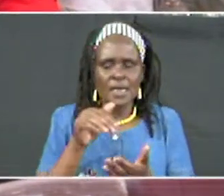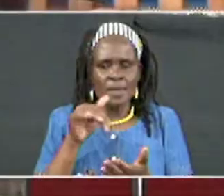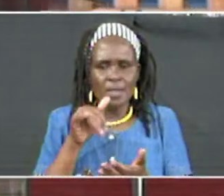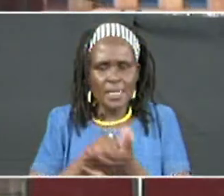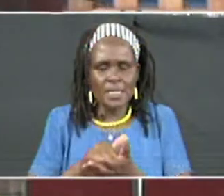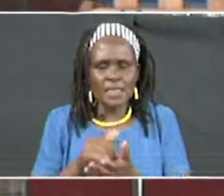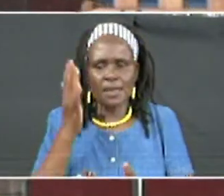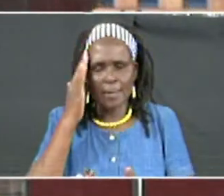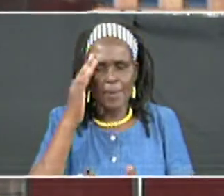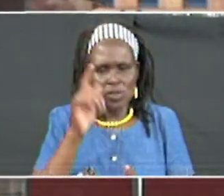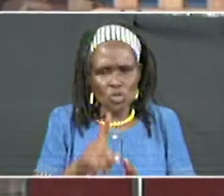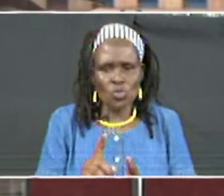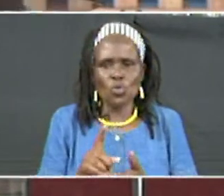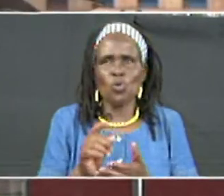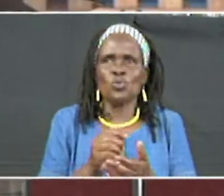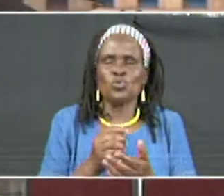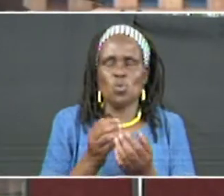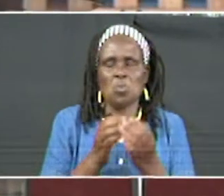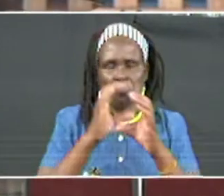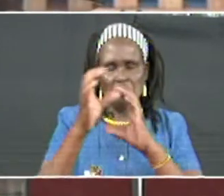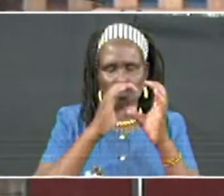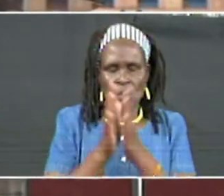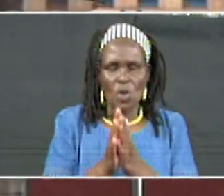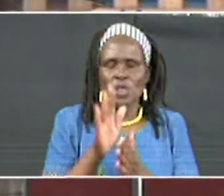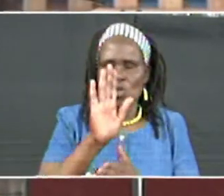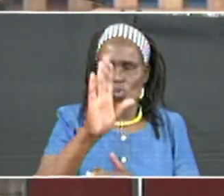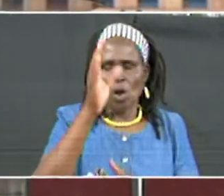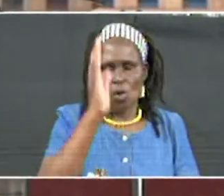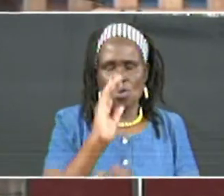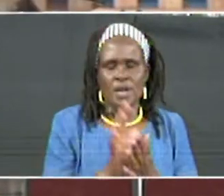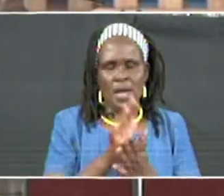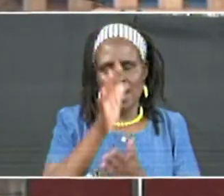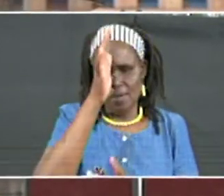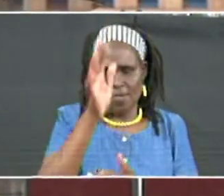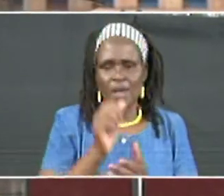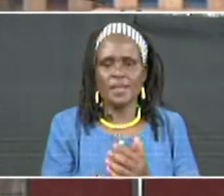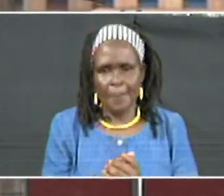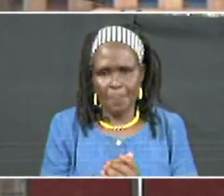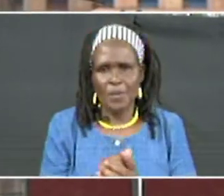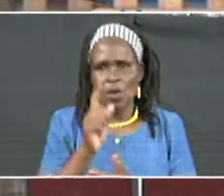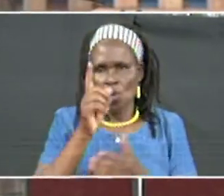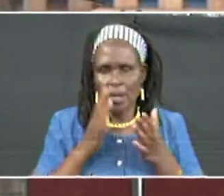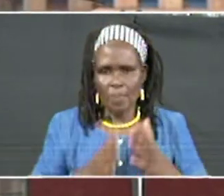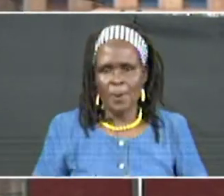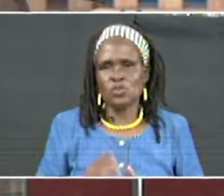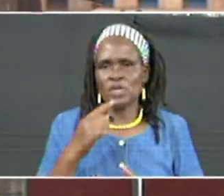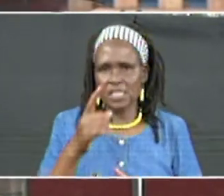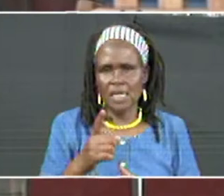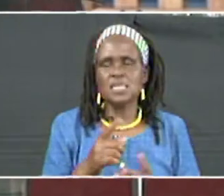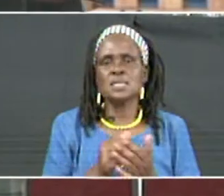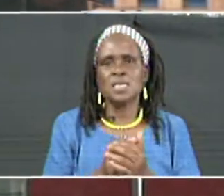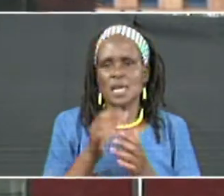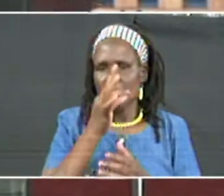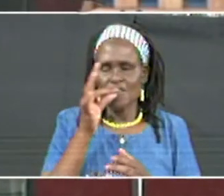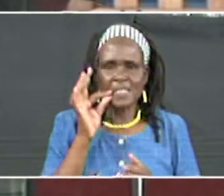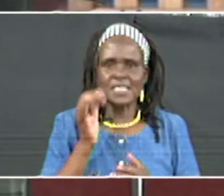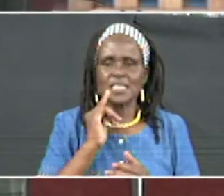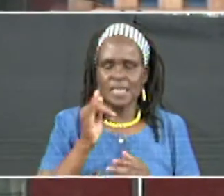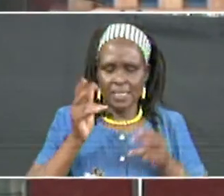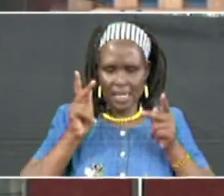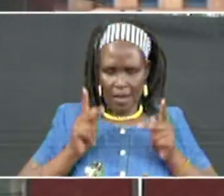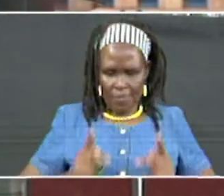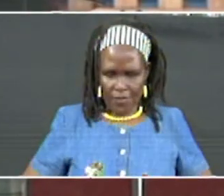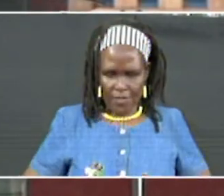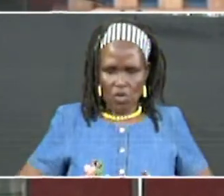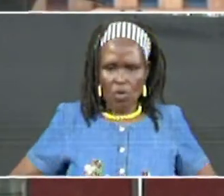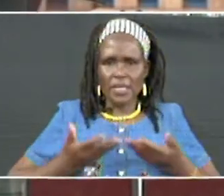with your God and with your Father. John Piper defines fasting as a physical expression